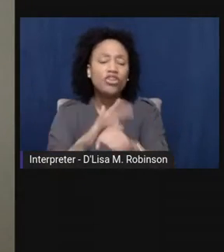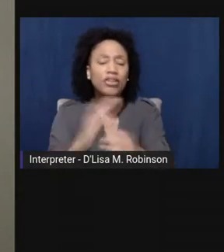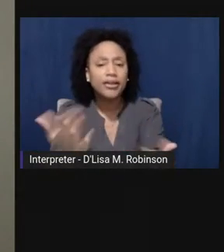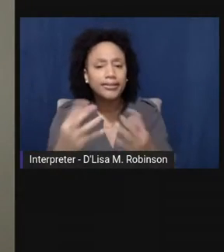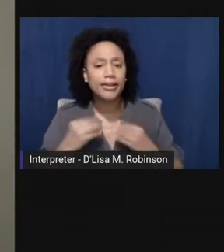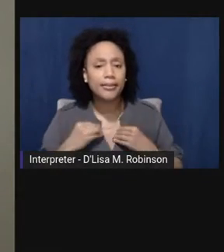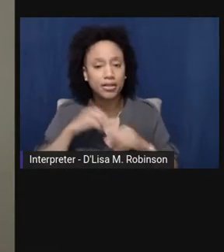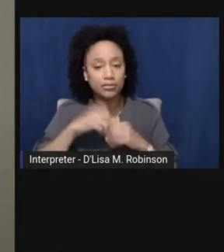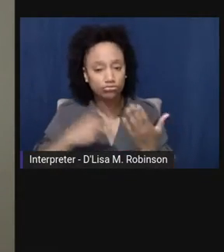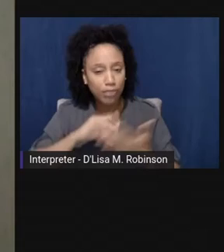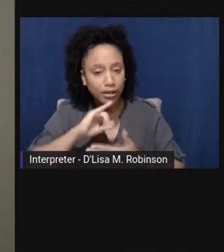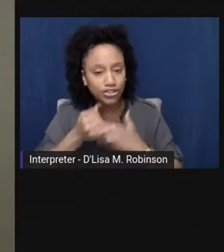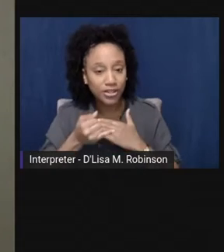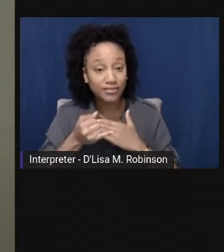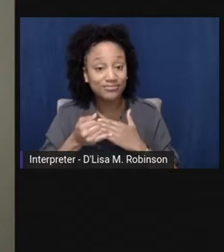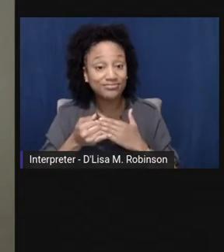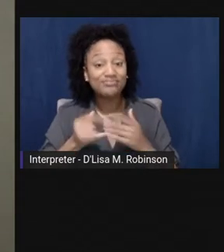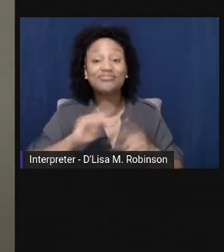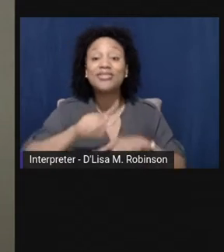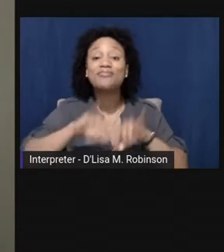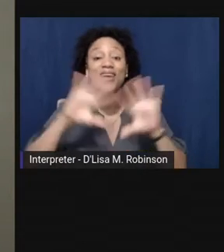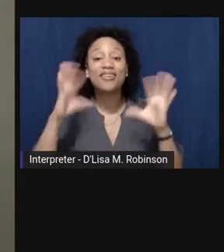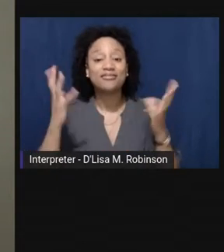process. Make it about us.